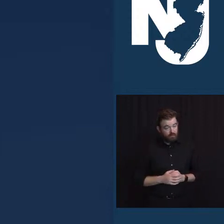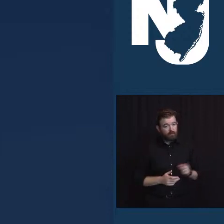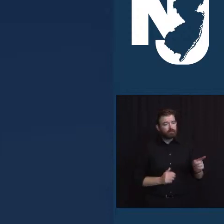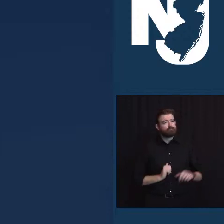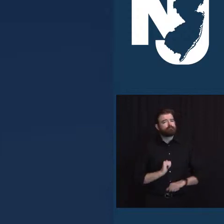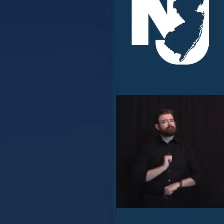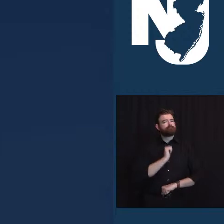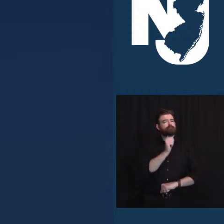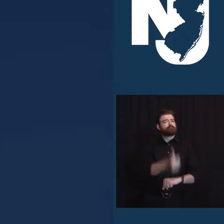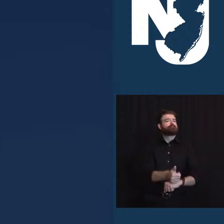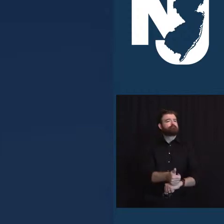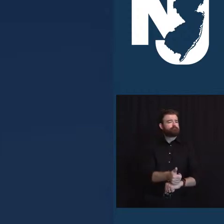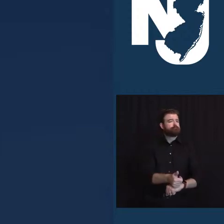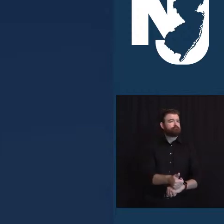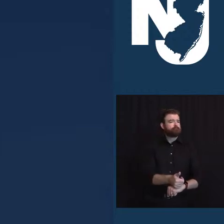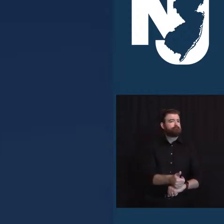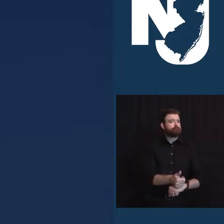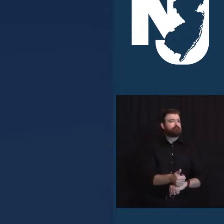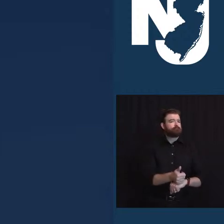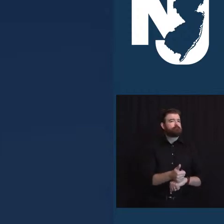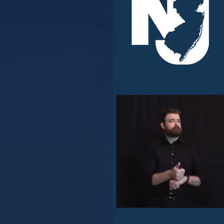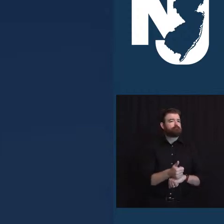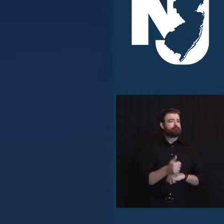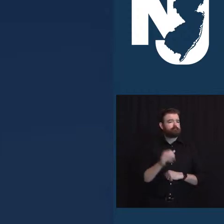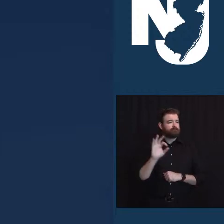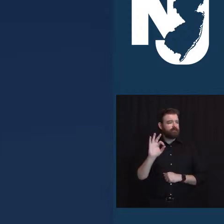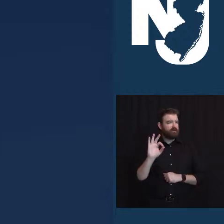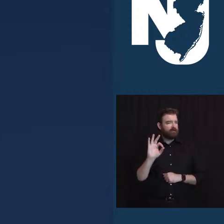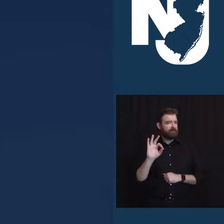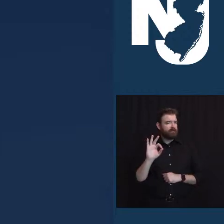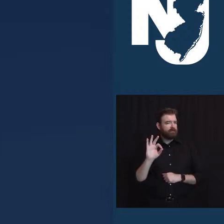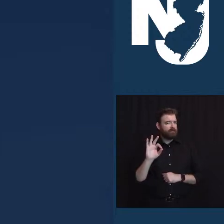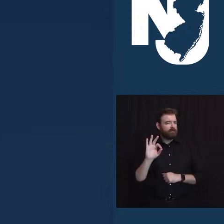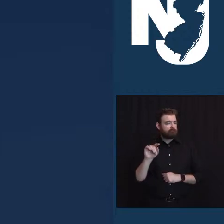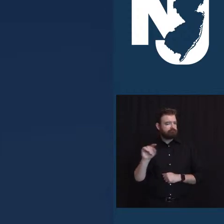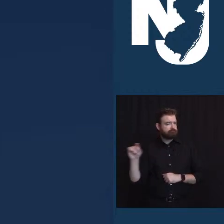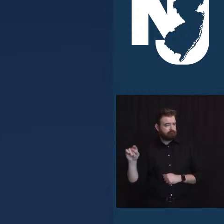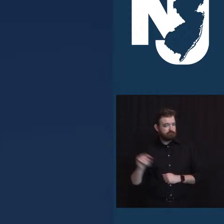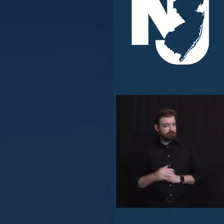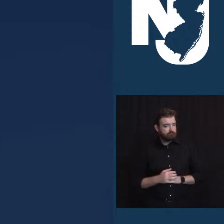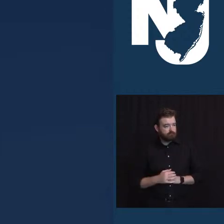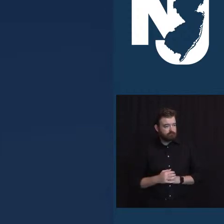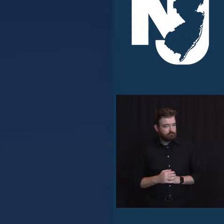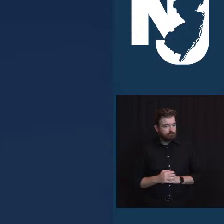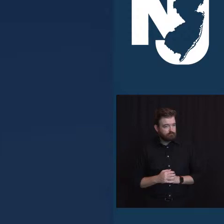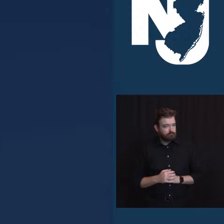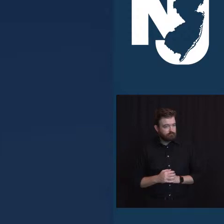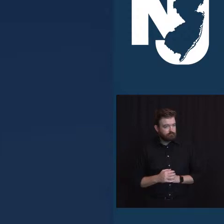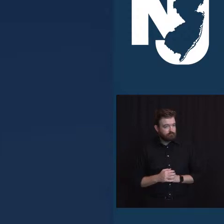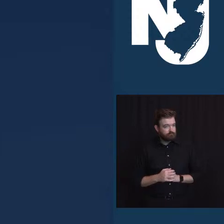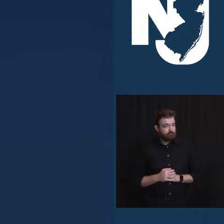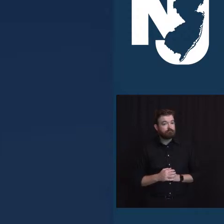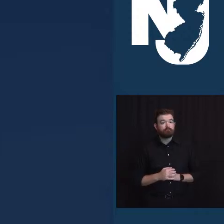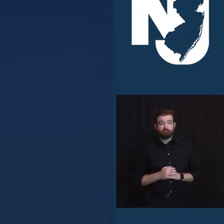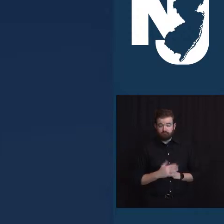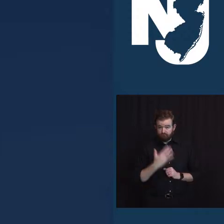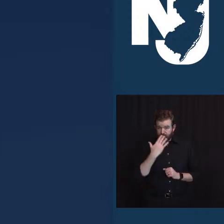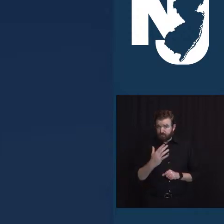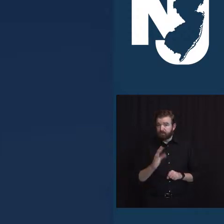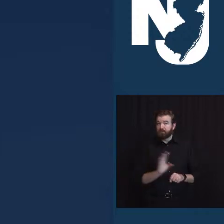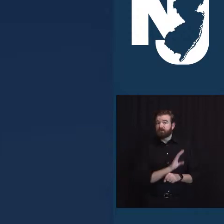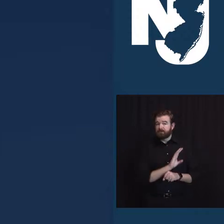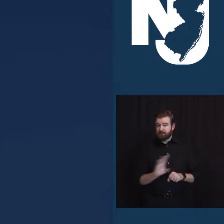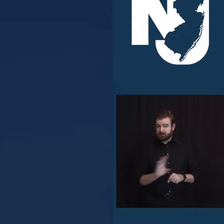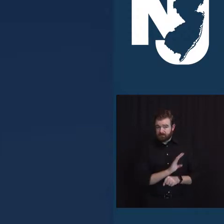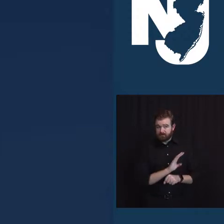Theta Phi Latin Fraternity, Inc. Steve was in the midst of a successful career in business and finance and was most recently